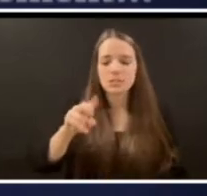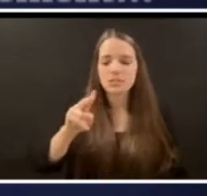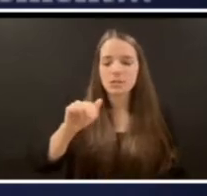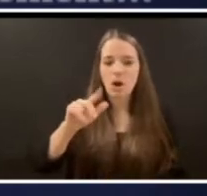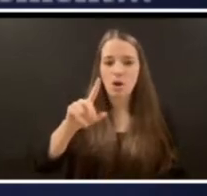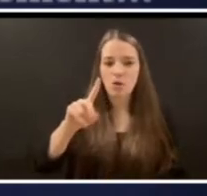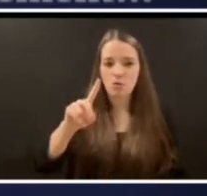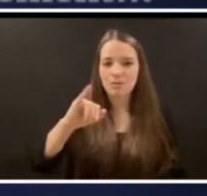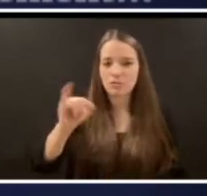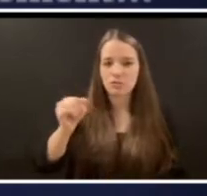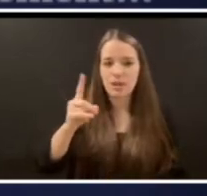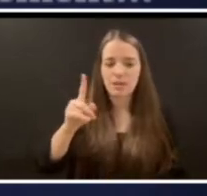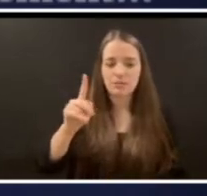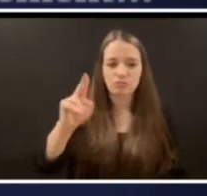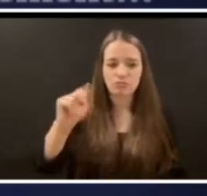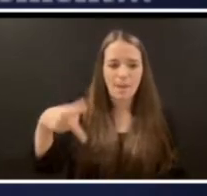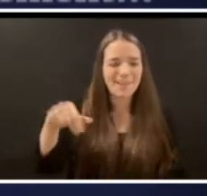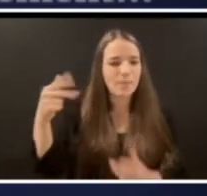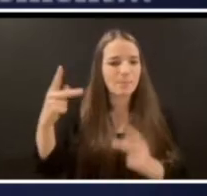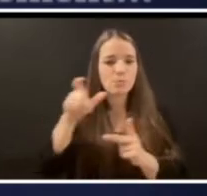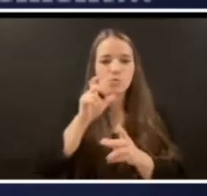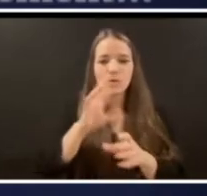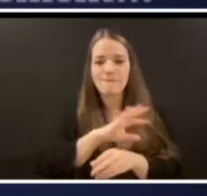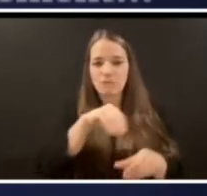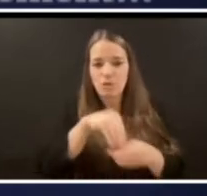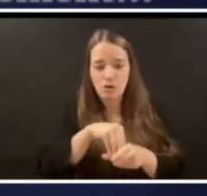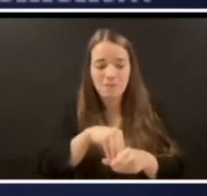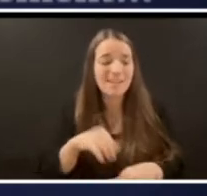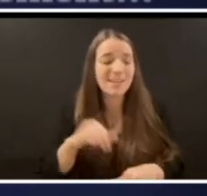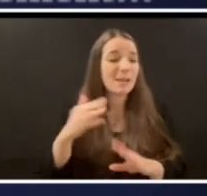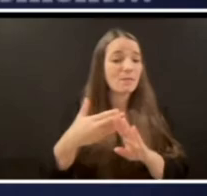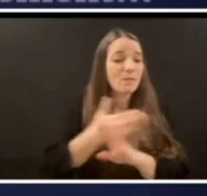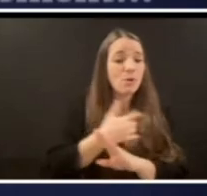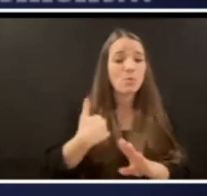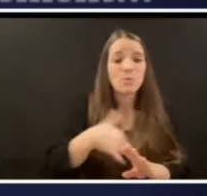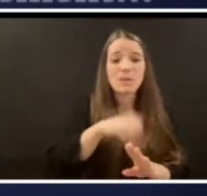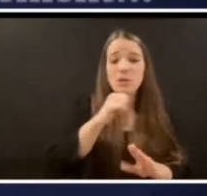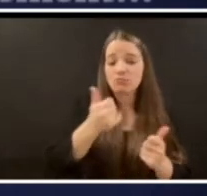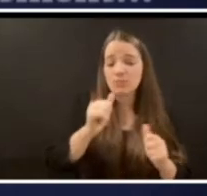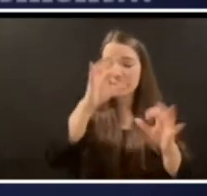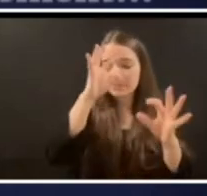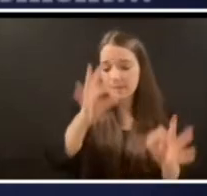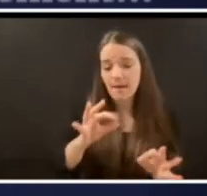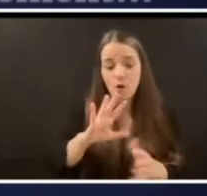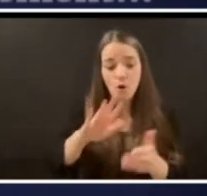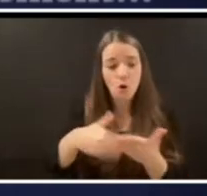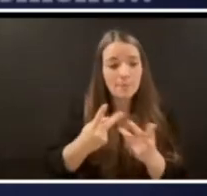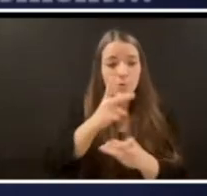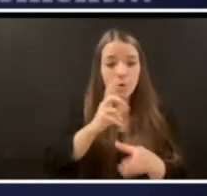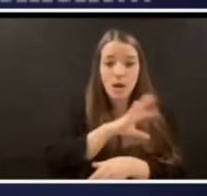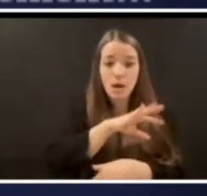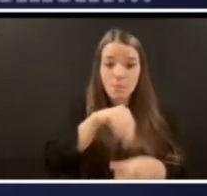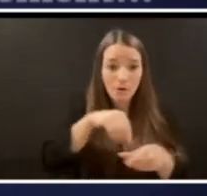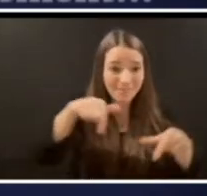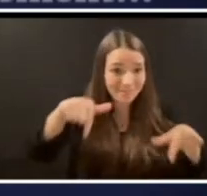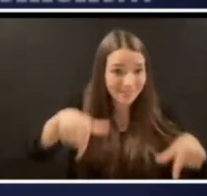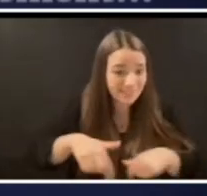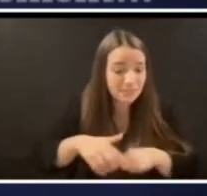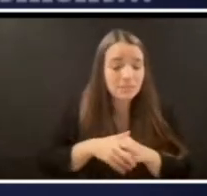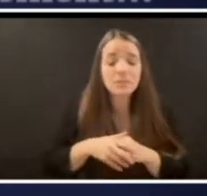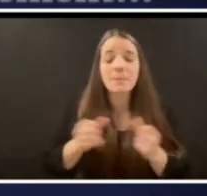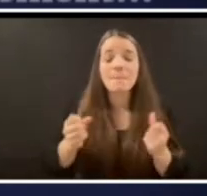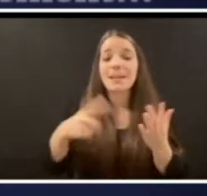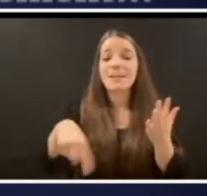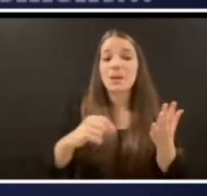this offense. As before, we don't try to determine all of the participants in this conspiracy, many of whom refuse